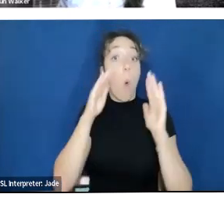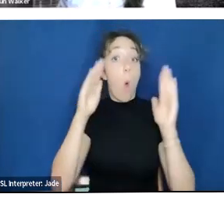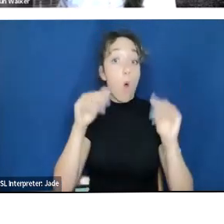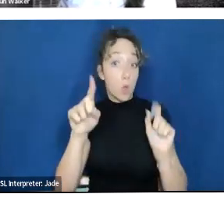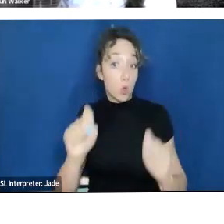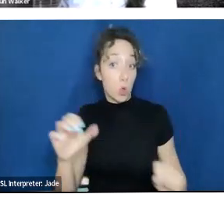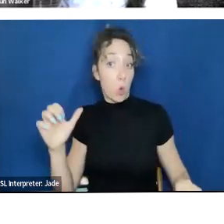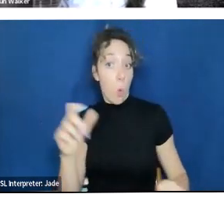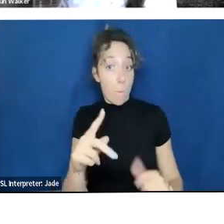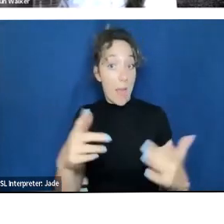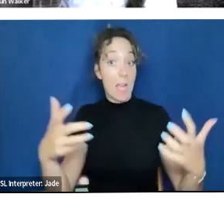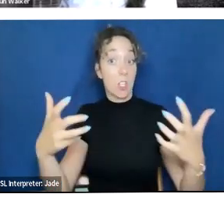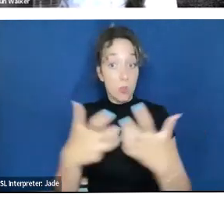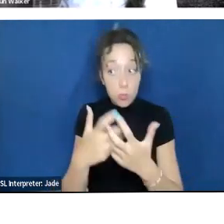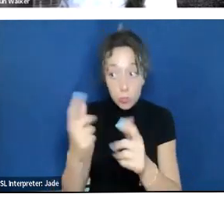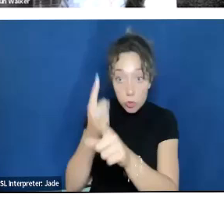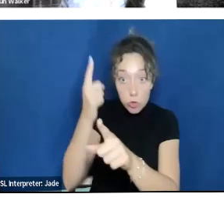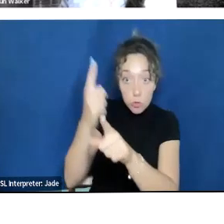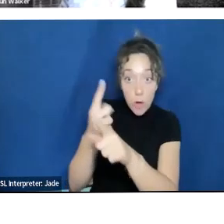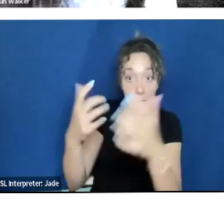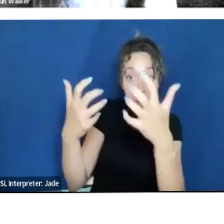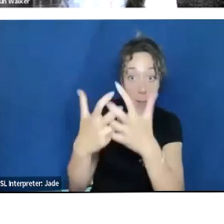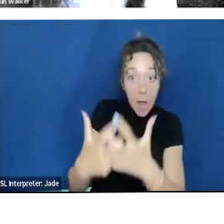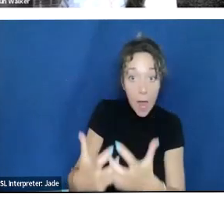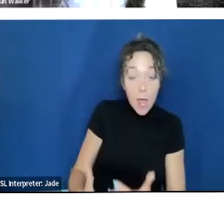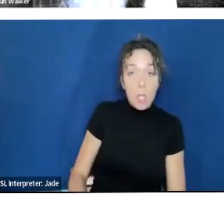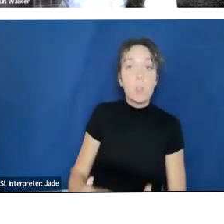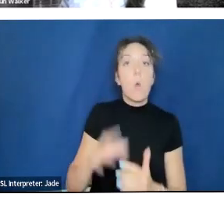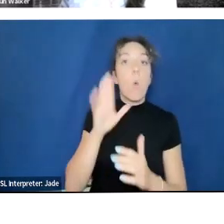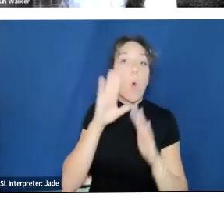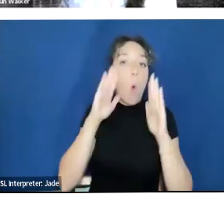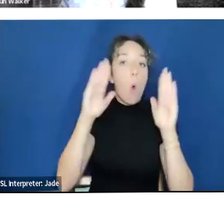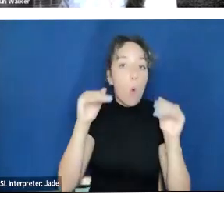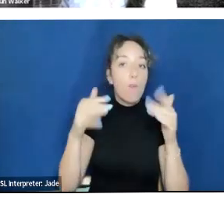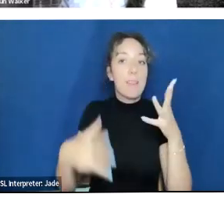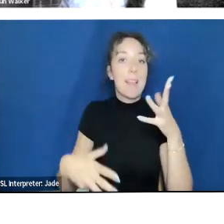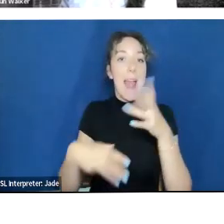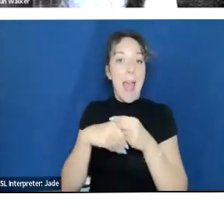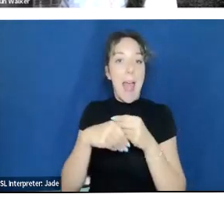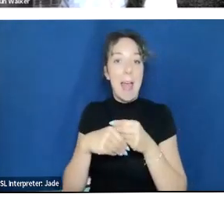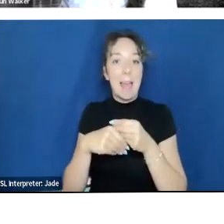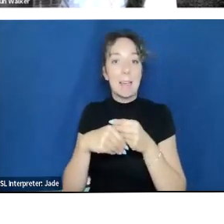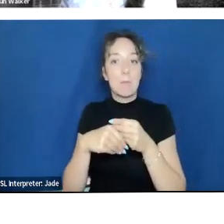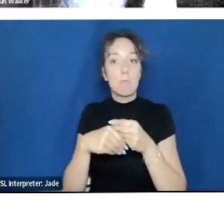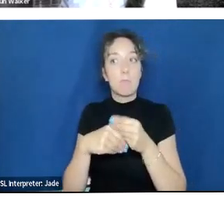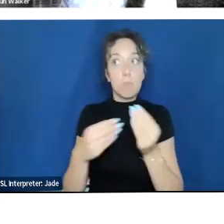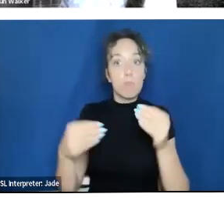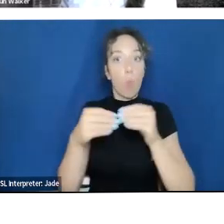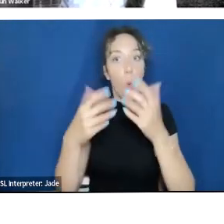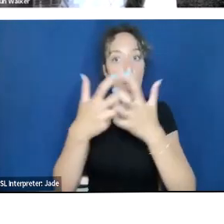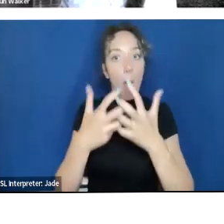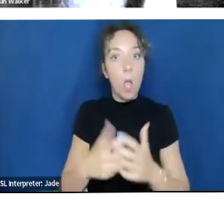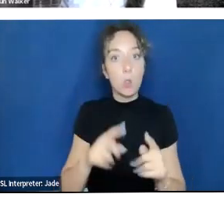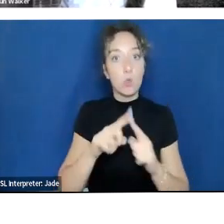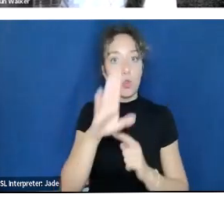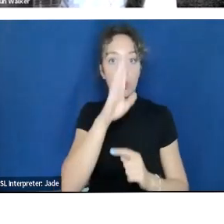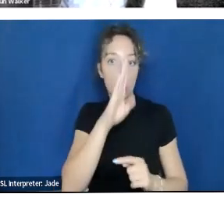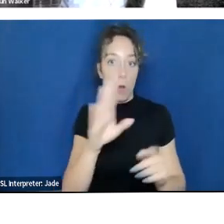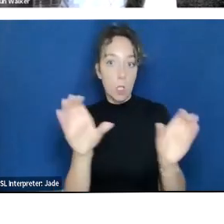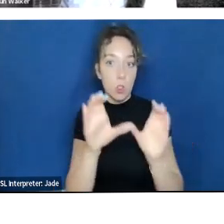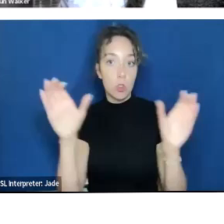in matches and correct matches will hopefully add additional matches to your direct cert and reduce some